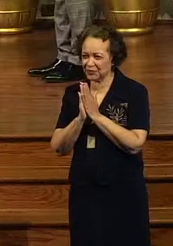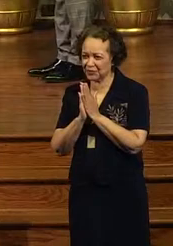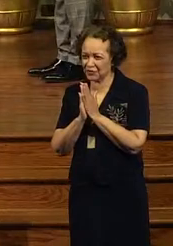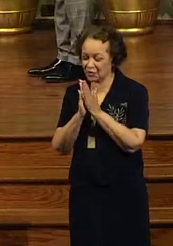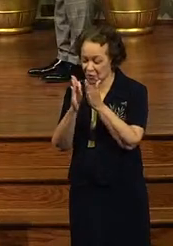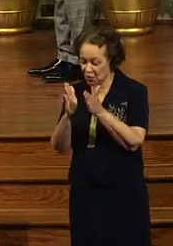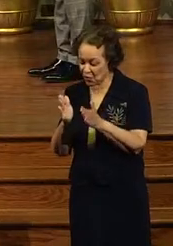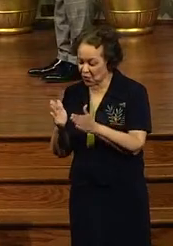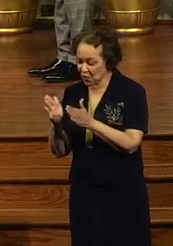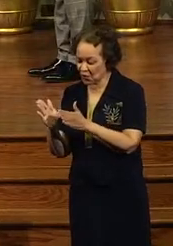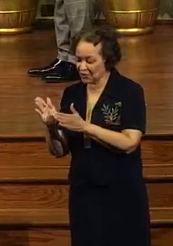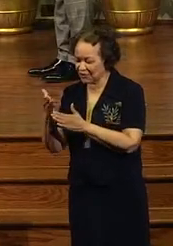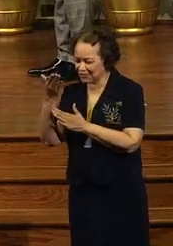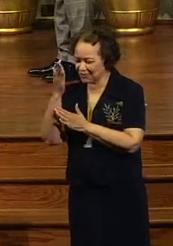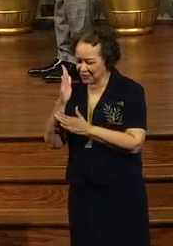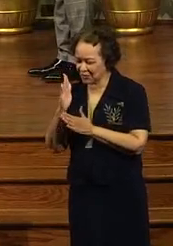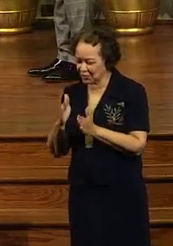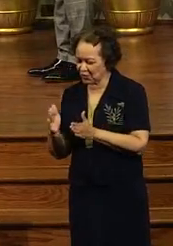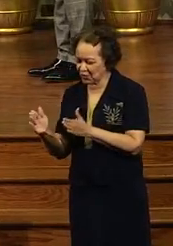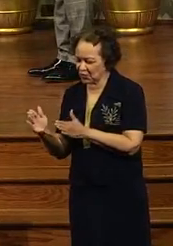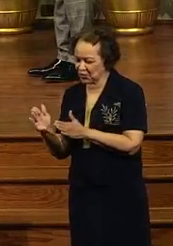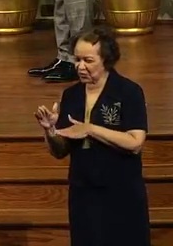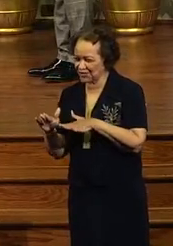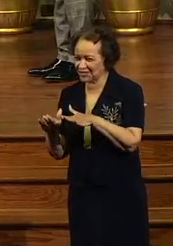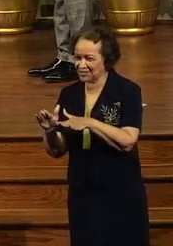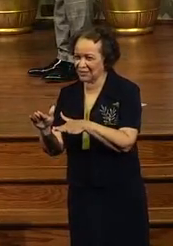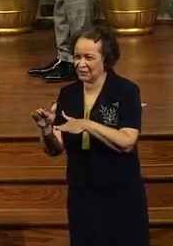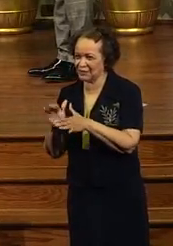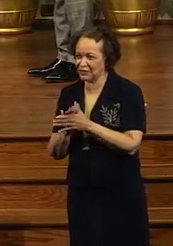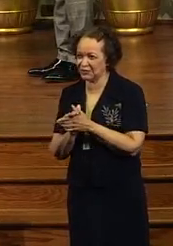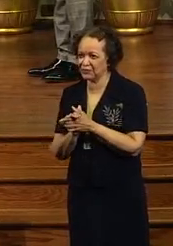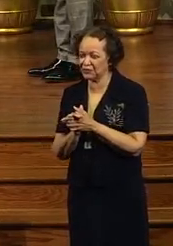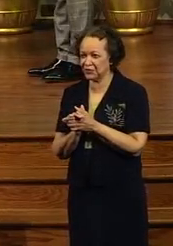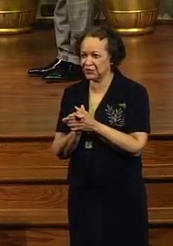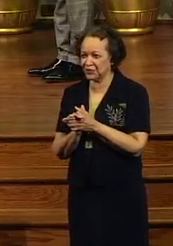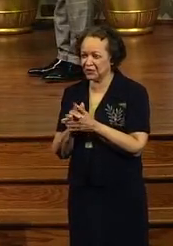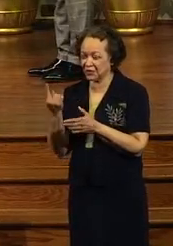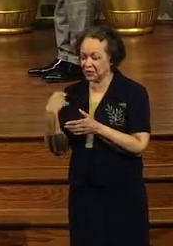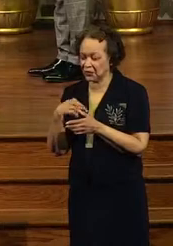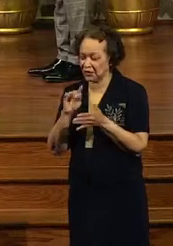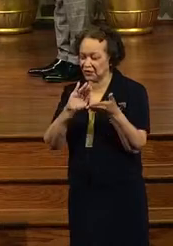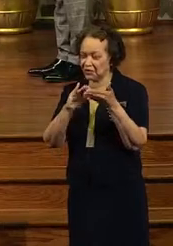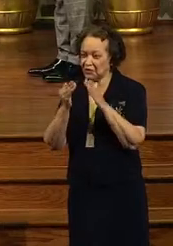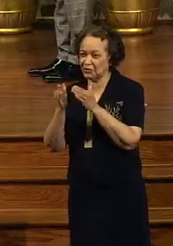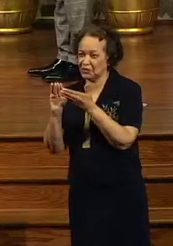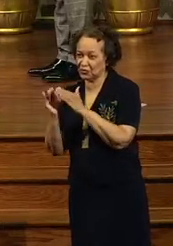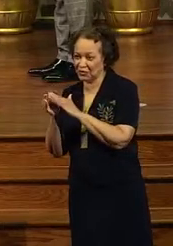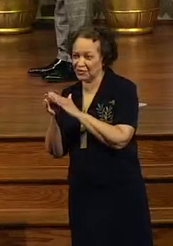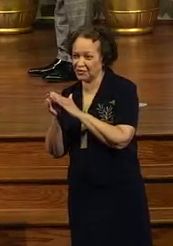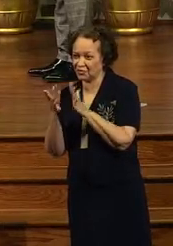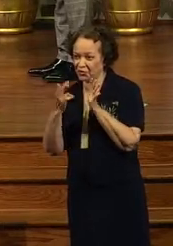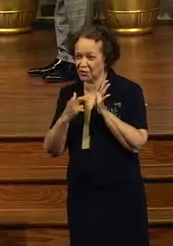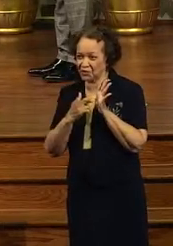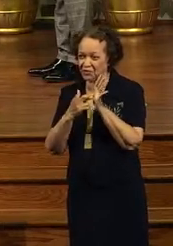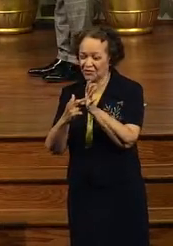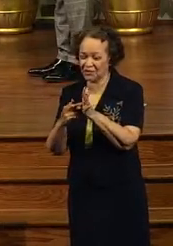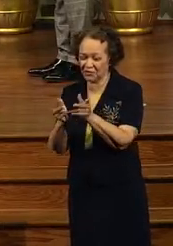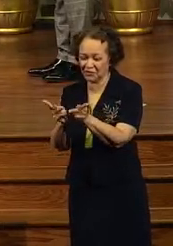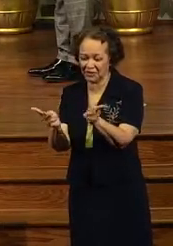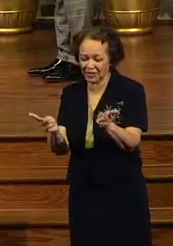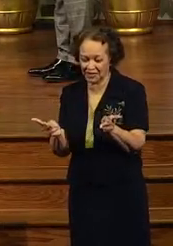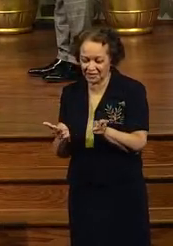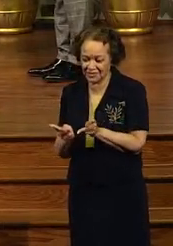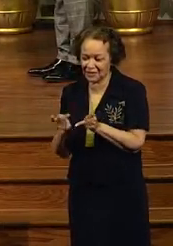steps and guide her through this process so that we as a community will have representation in places that makes